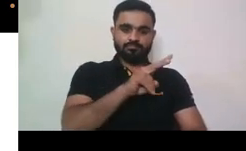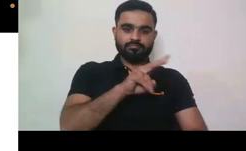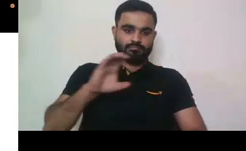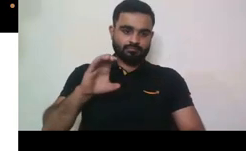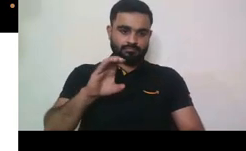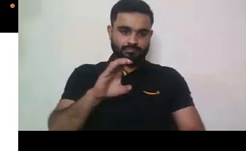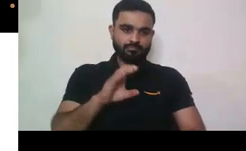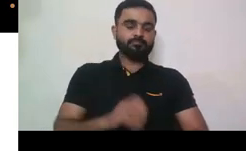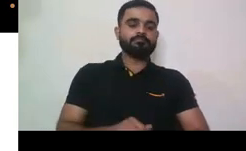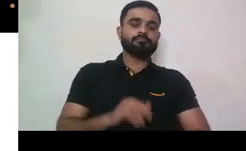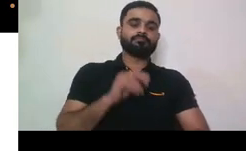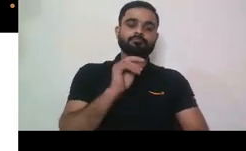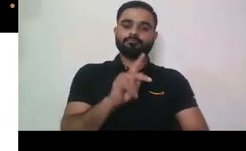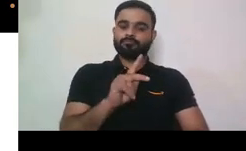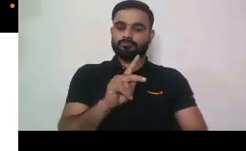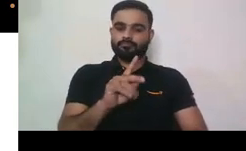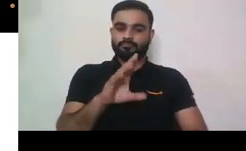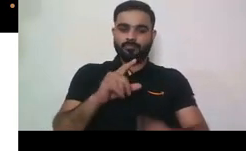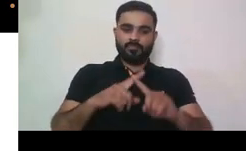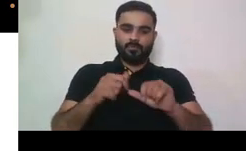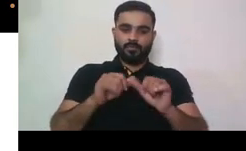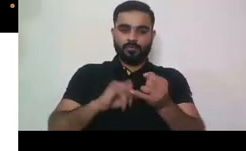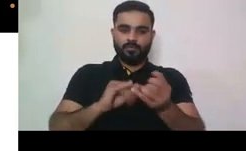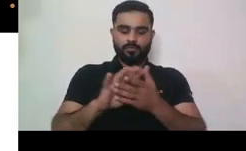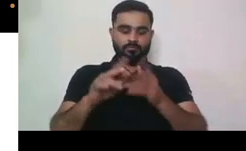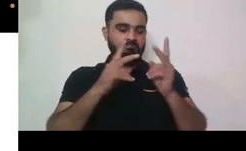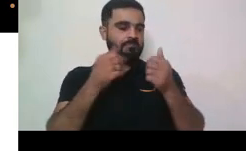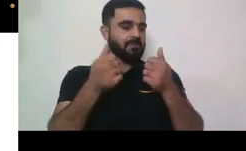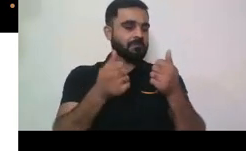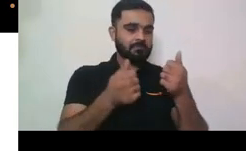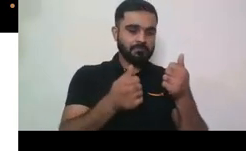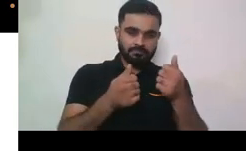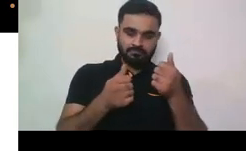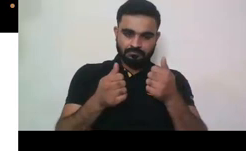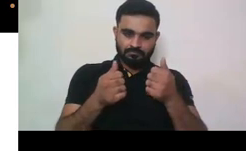2C. Okay, Lokesh sir 2C. Good.